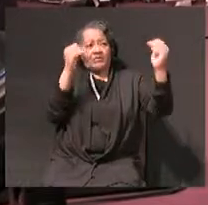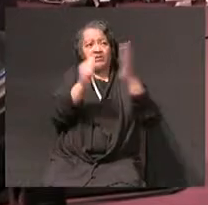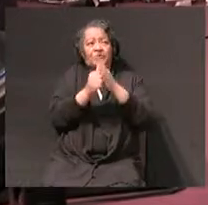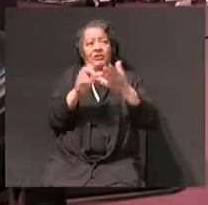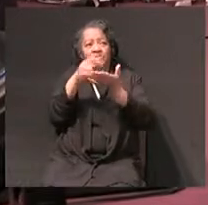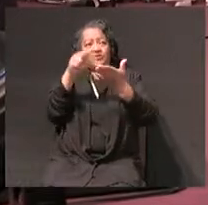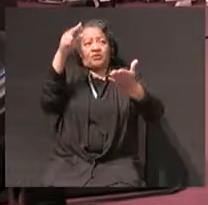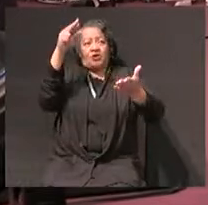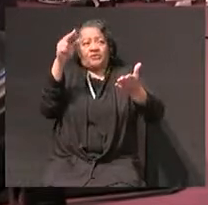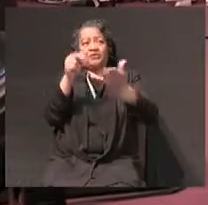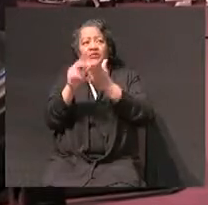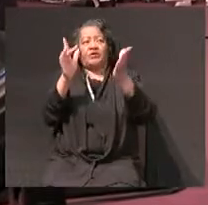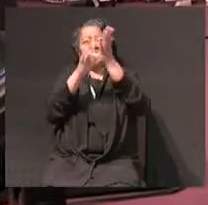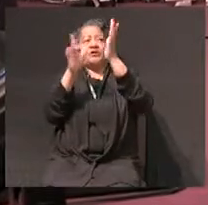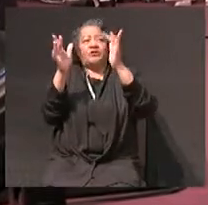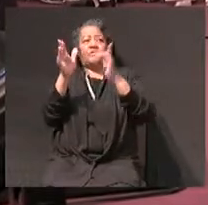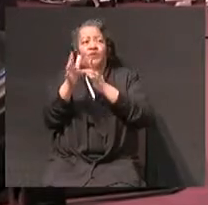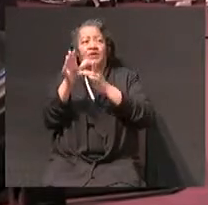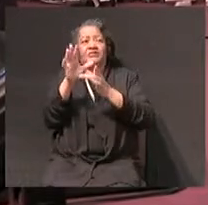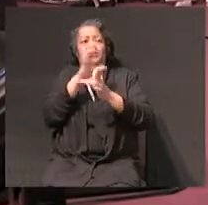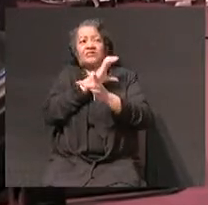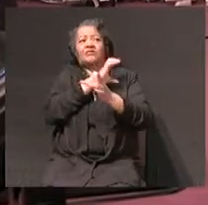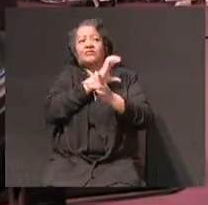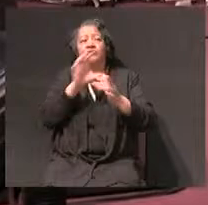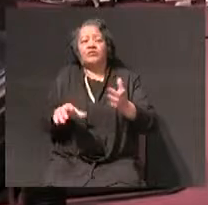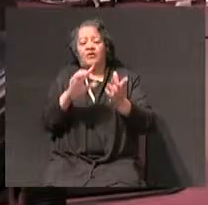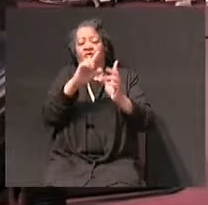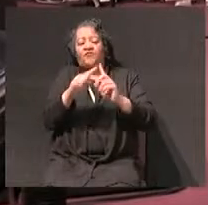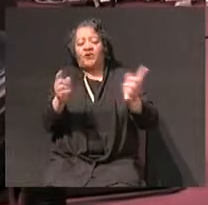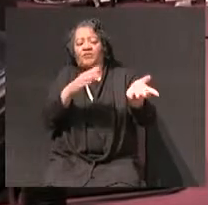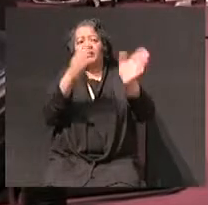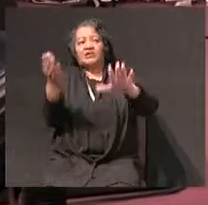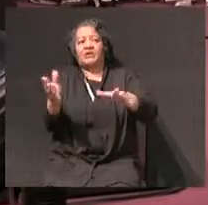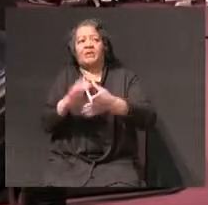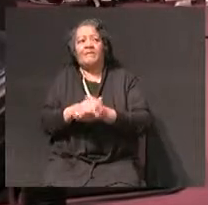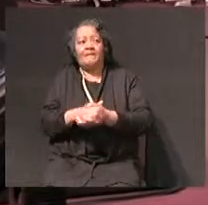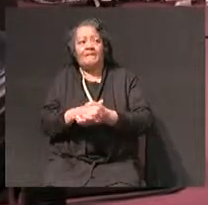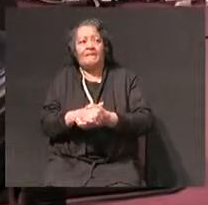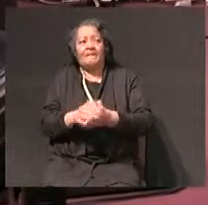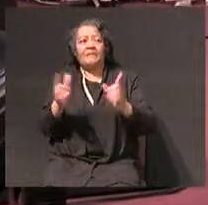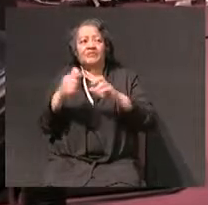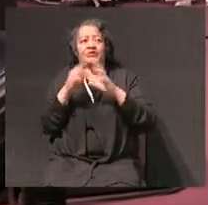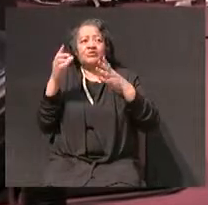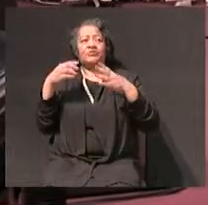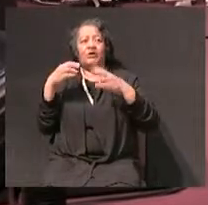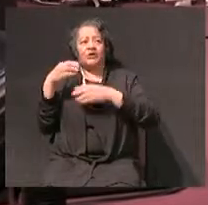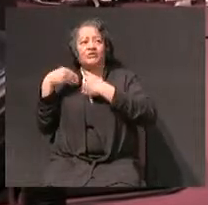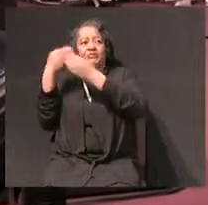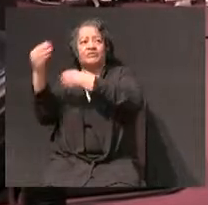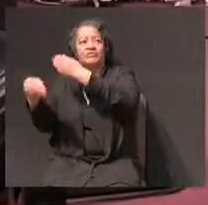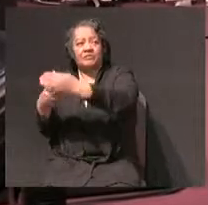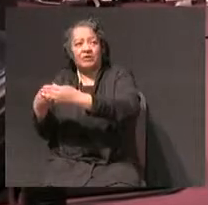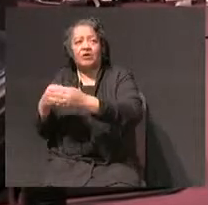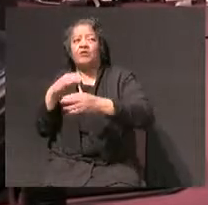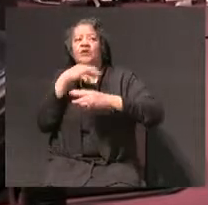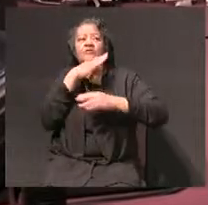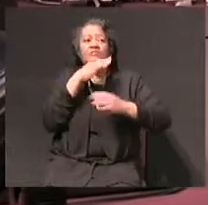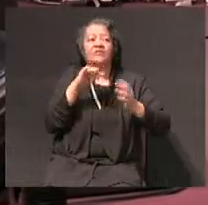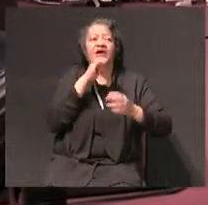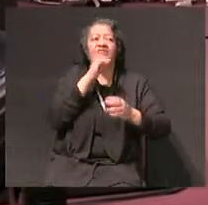the resurrection of Jesus Christ from the dead, to an inheritance incorruptible